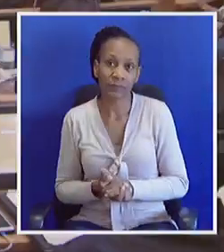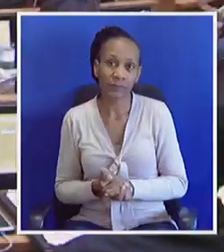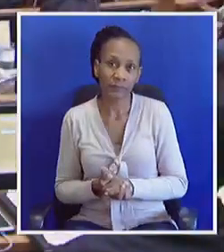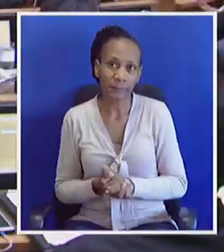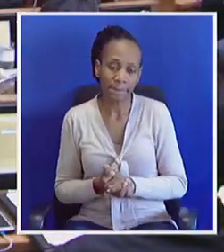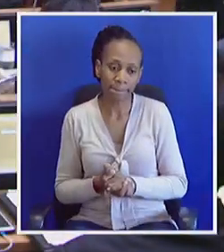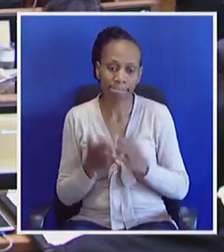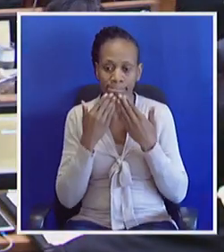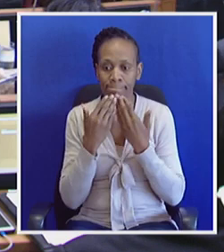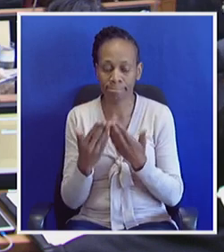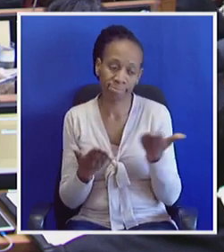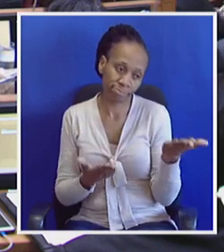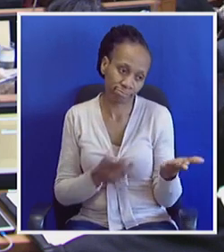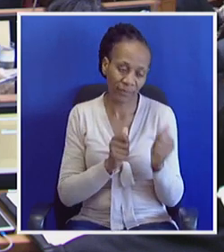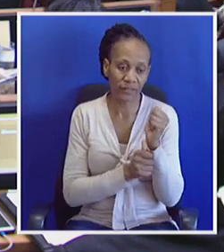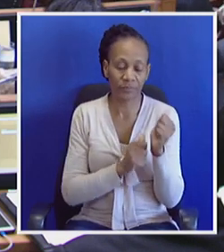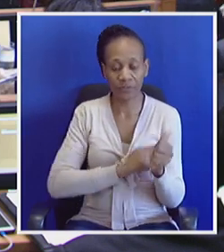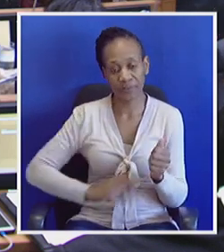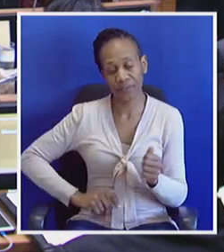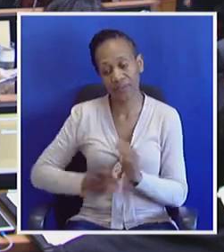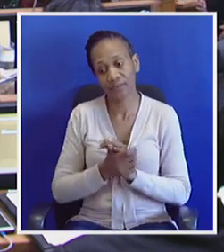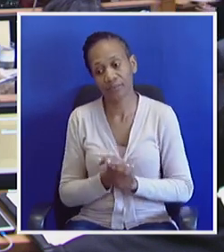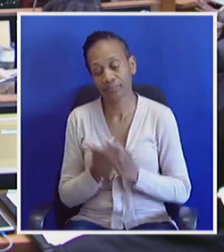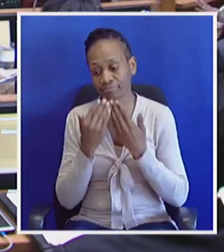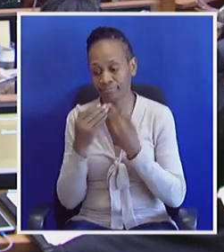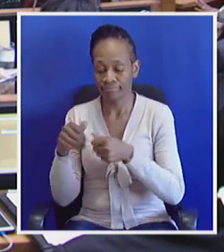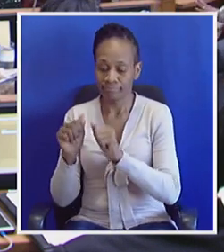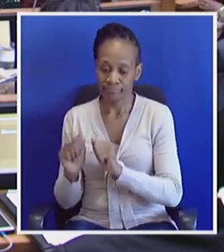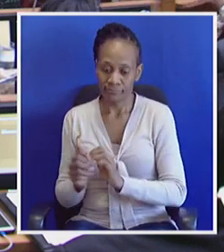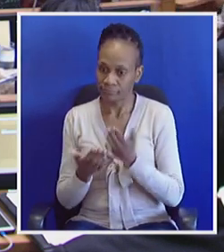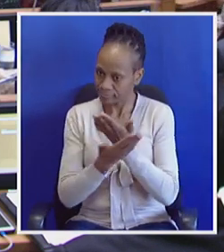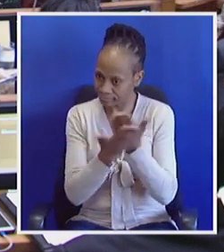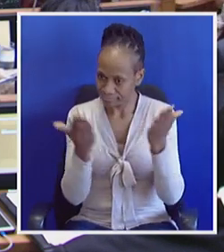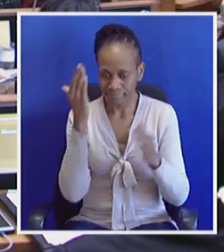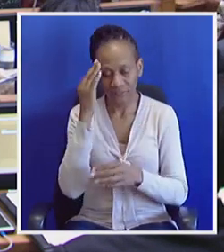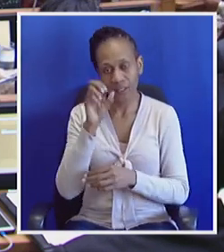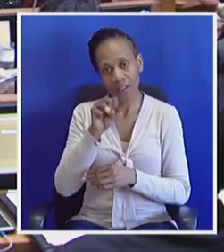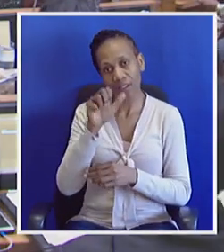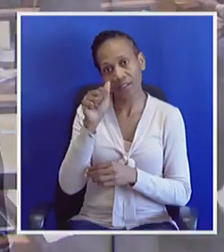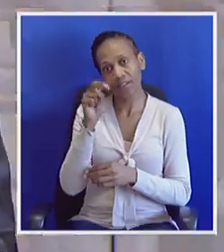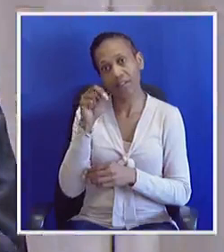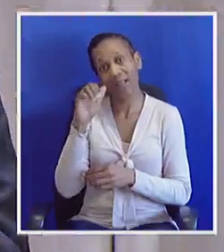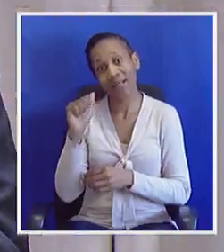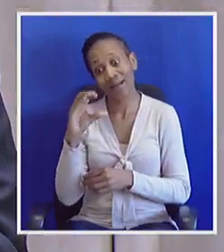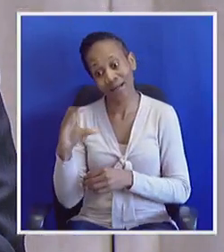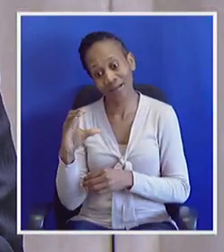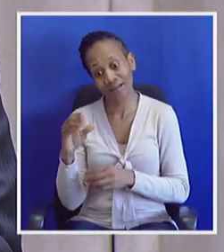Thank you, sir. Deputy President. Thank you, Chairperson. As we all know, SANAC is a collaborative